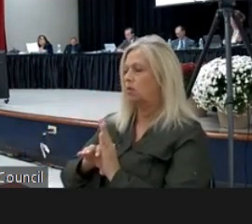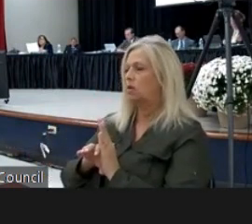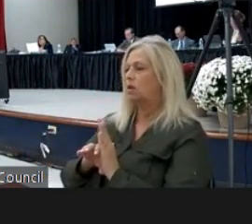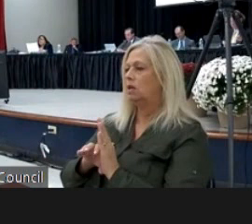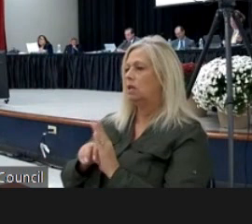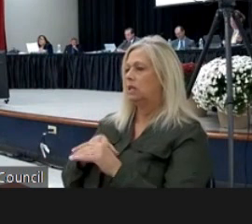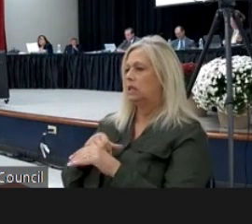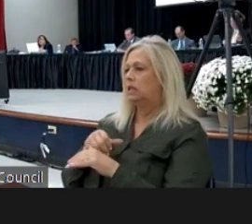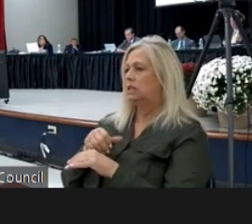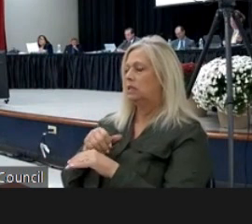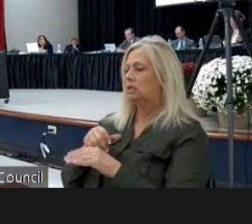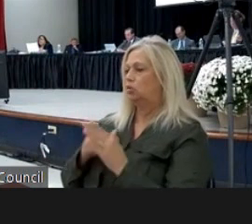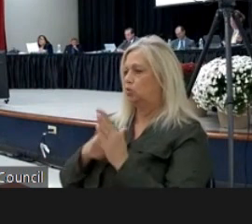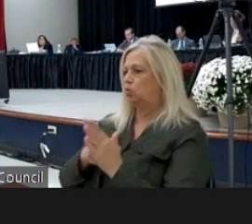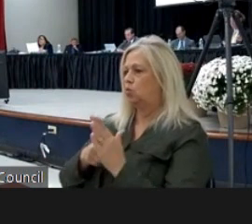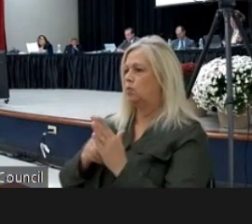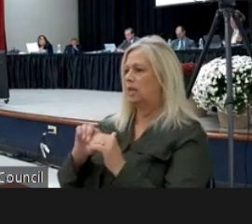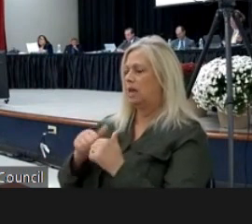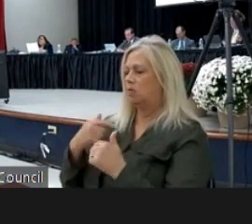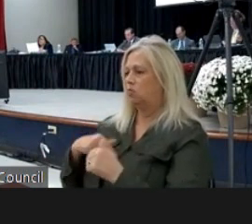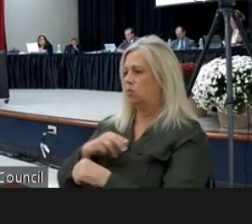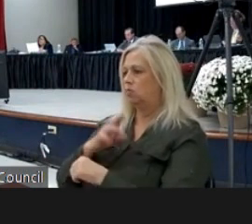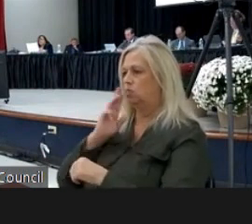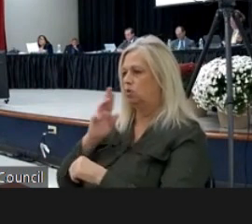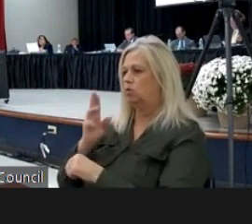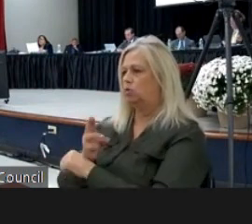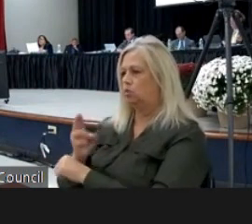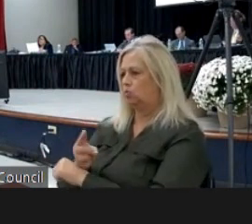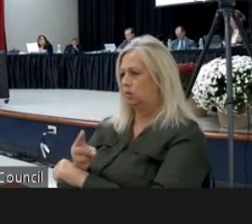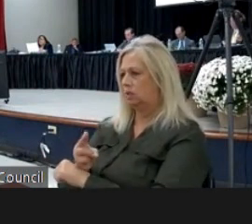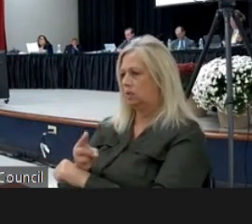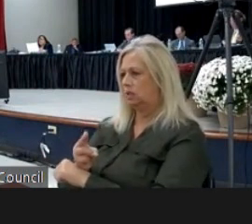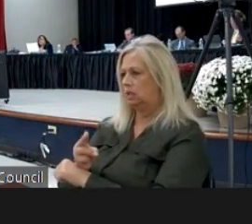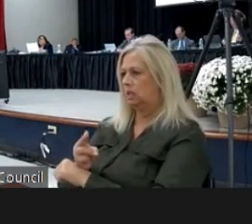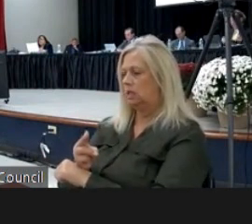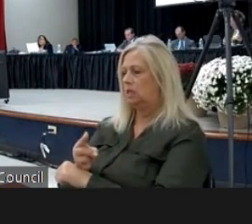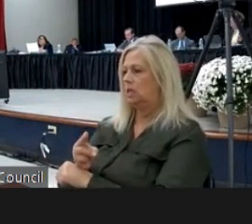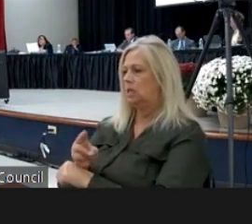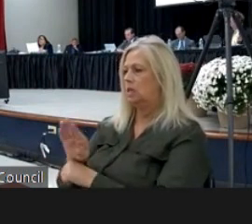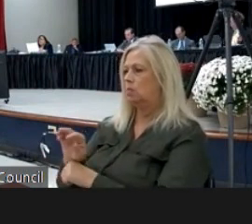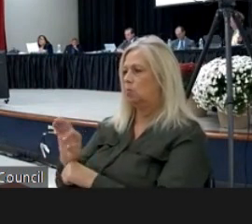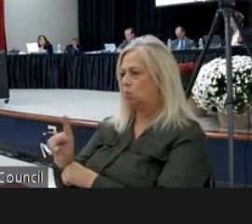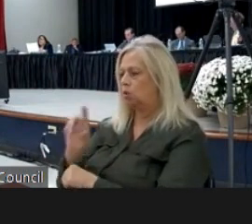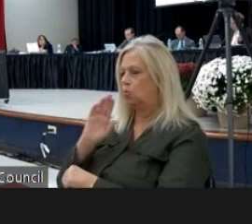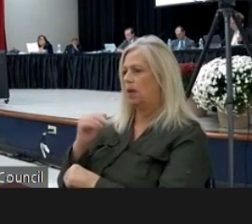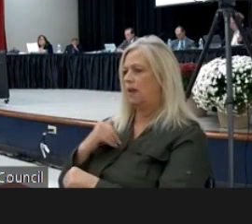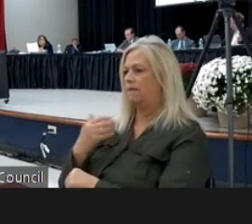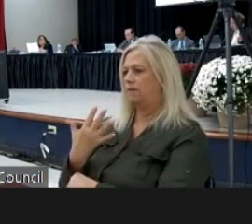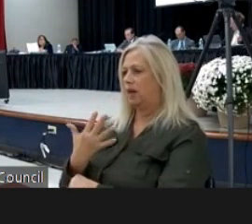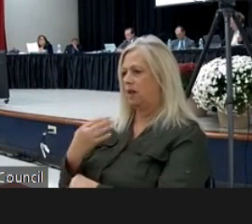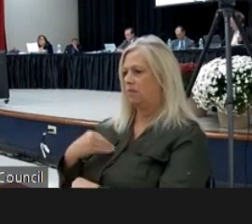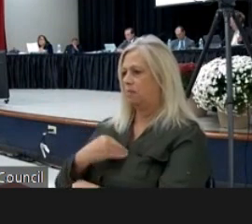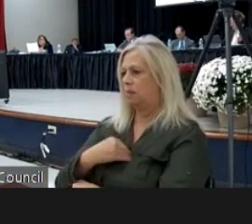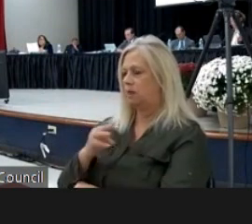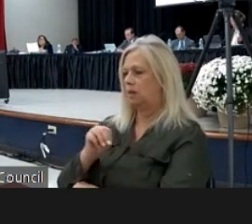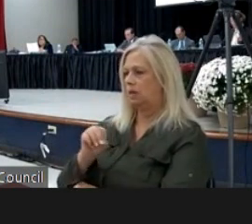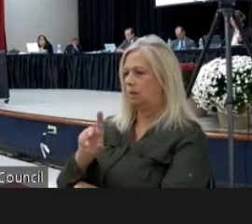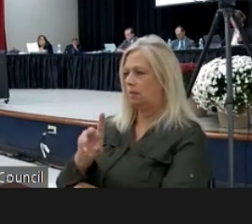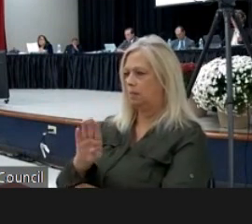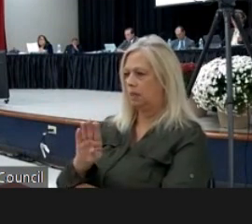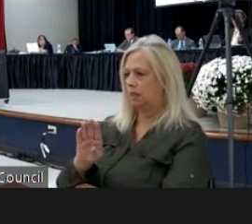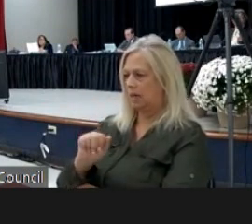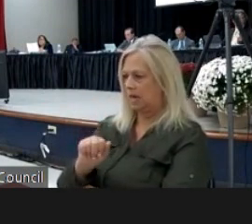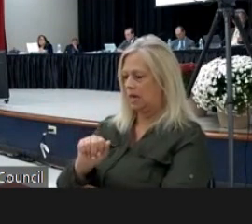it essentially. The board is going to be made up of 5 members. The MDA between the city and Baylor sets